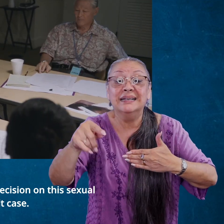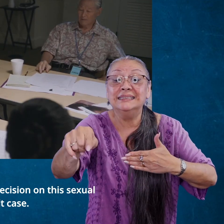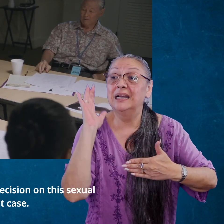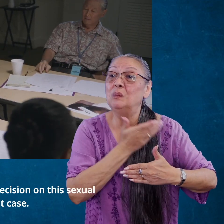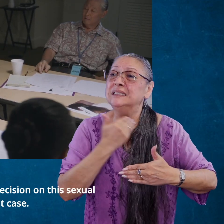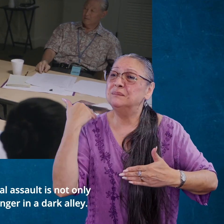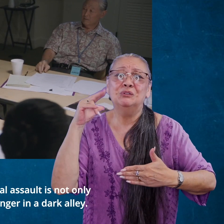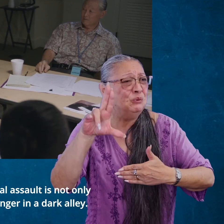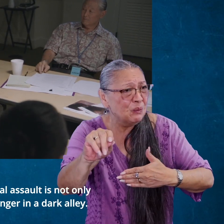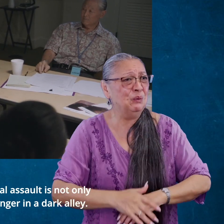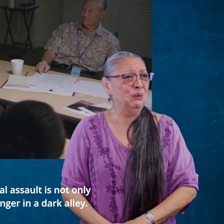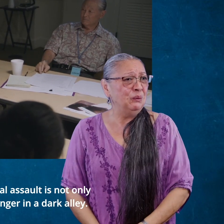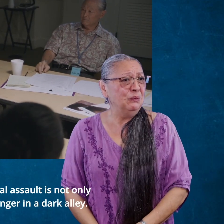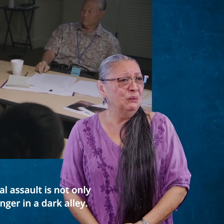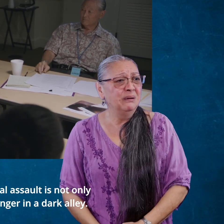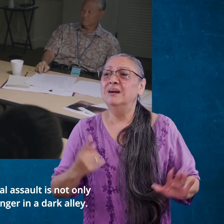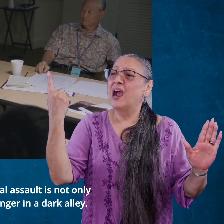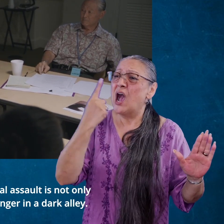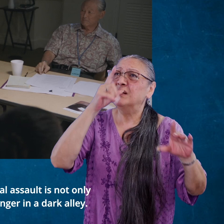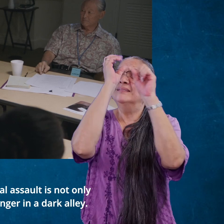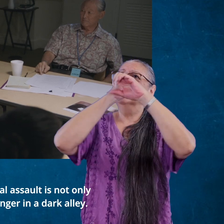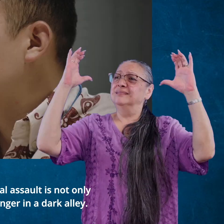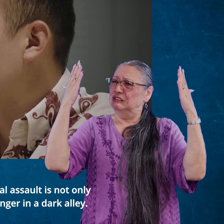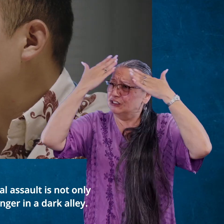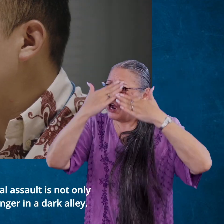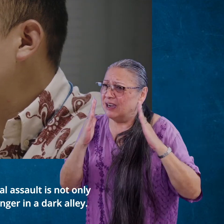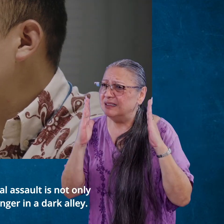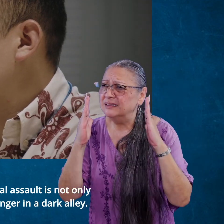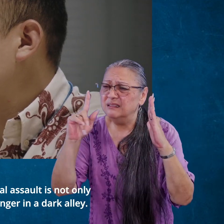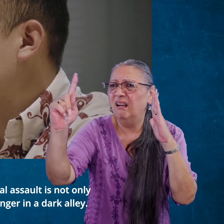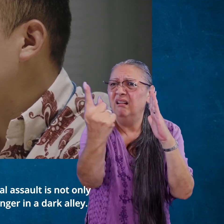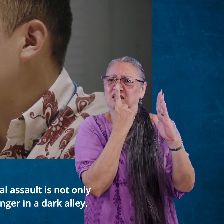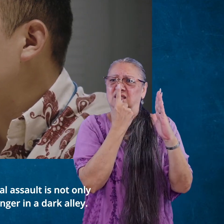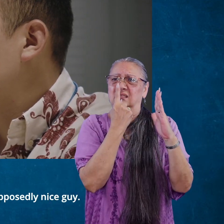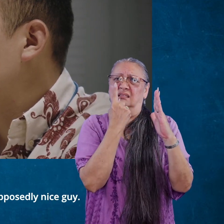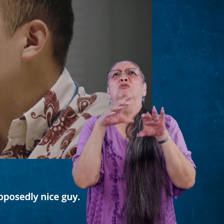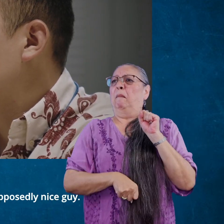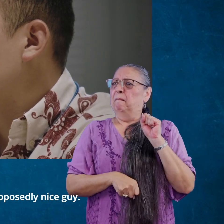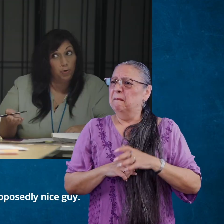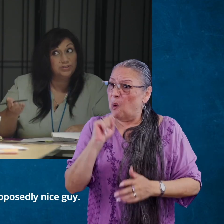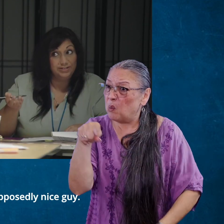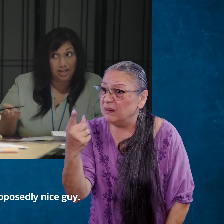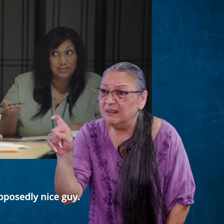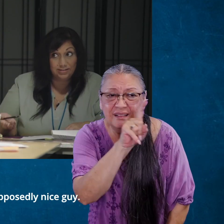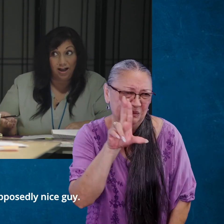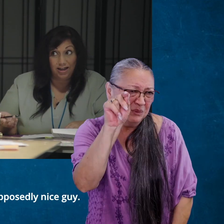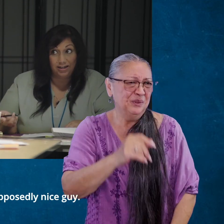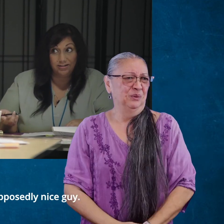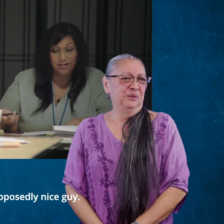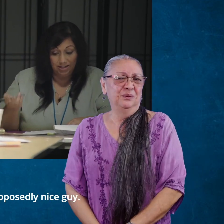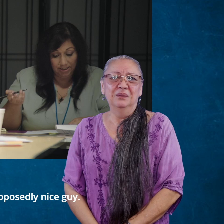assault case. And unfortunately, sexual assault is not only committed by a stranger in a dark alley. It includes the supposed